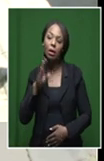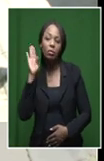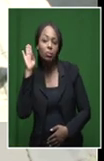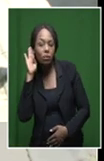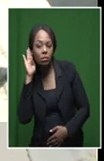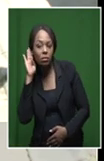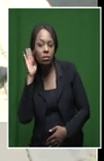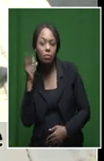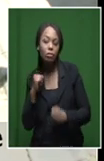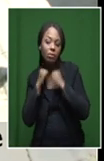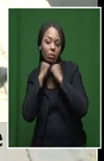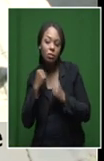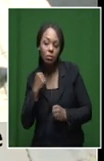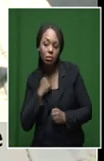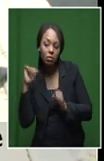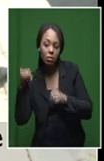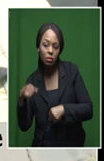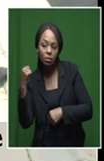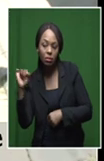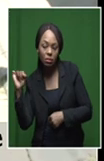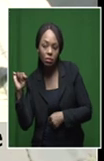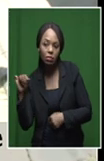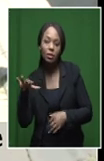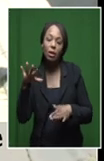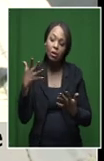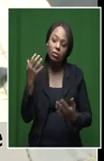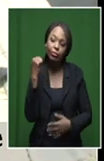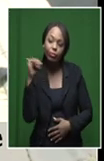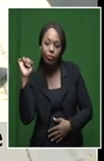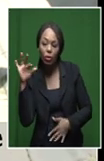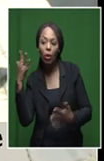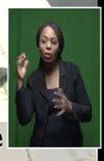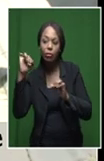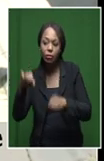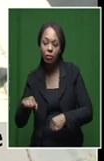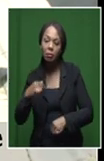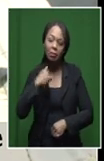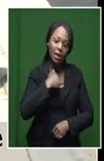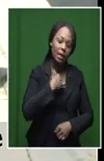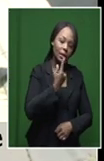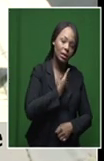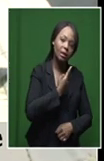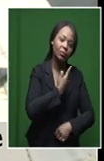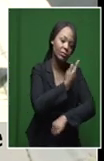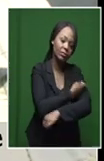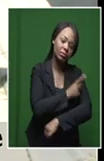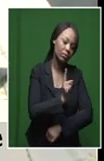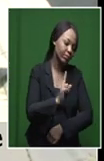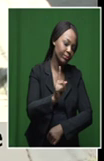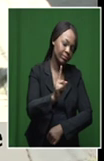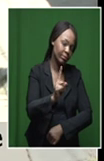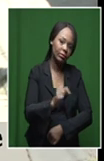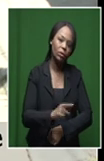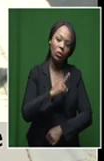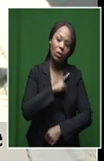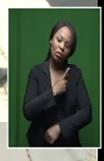yabo ukuthi uthini. If akavumi or if uyavuma mina ngokwami angeke ngihlabe ngoba le vaccine le